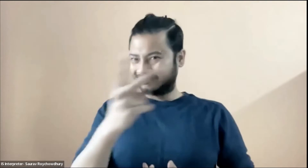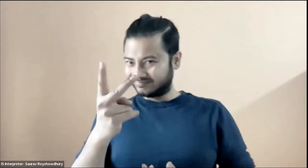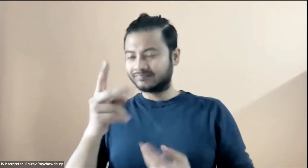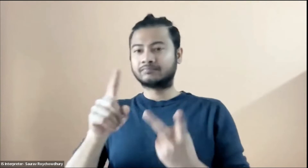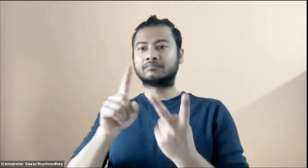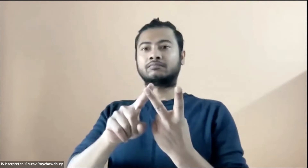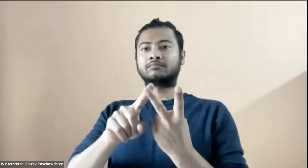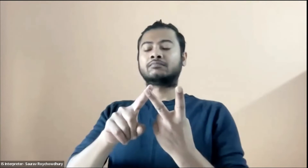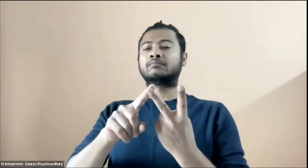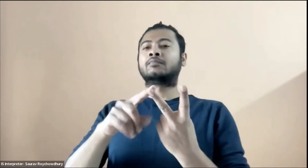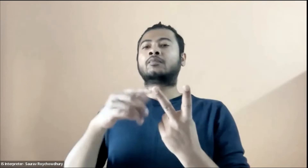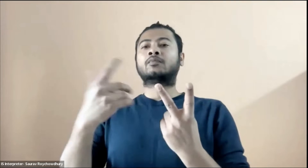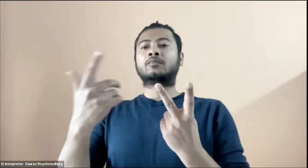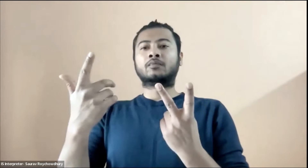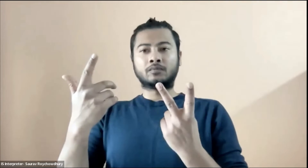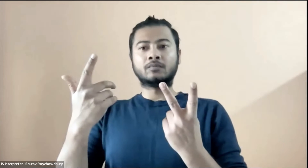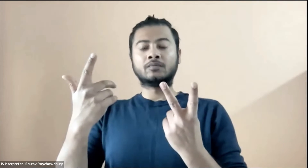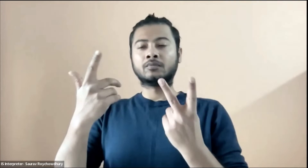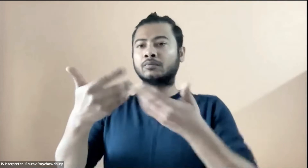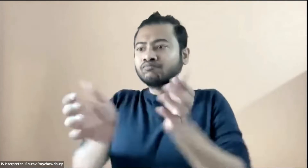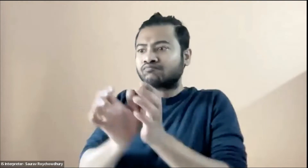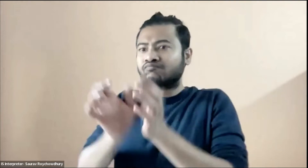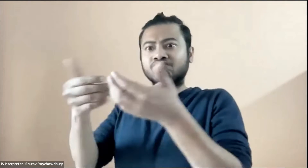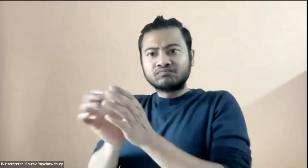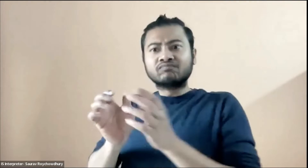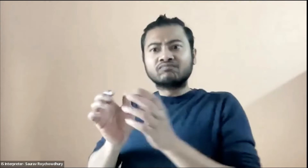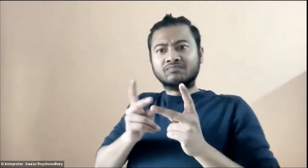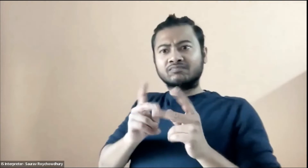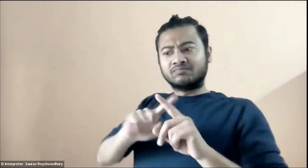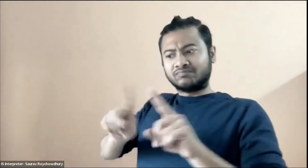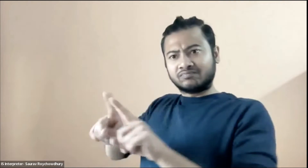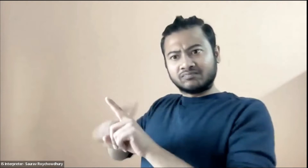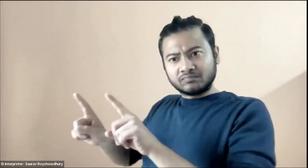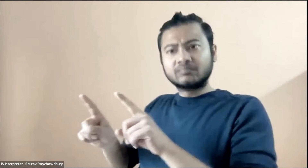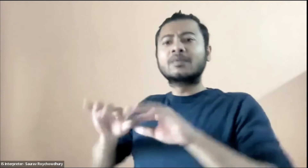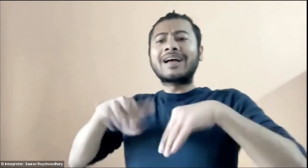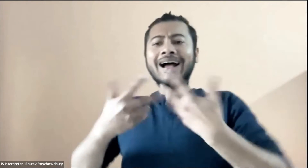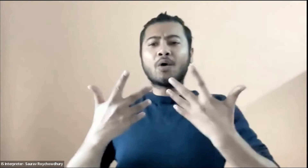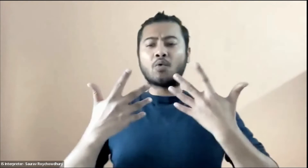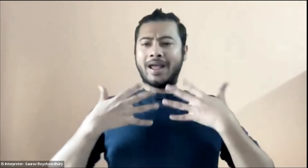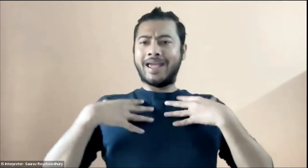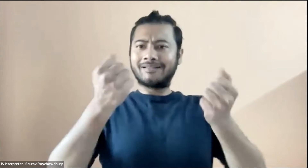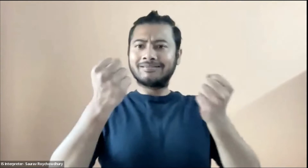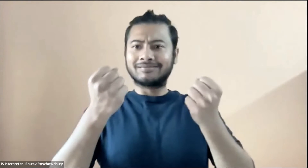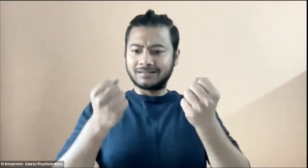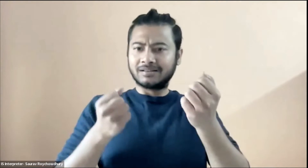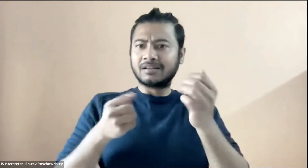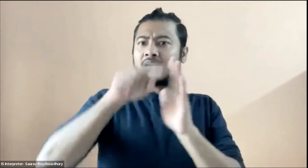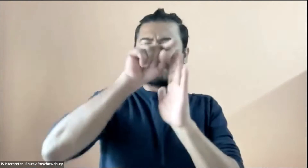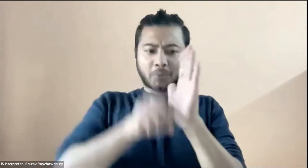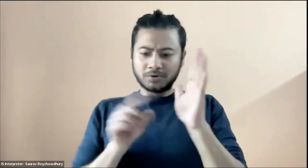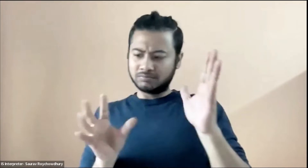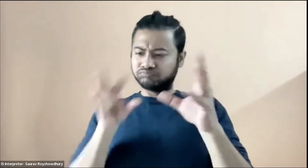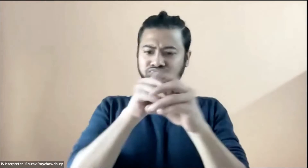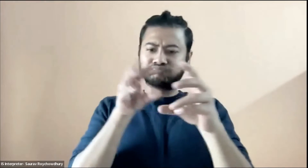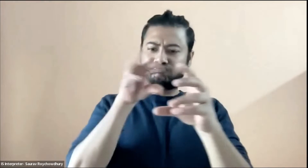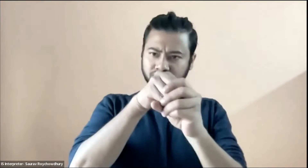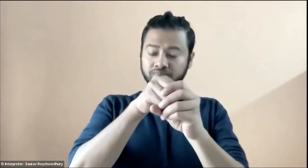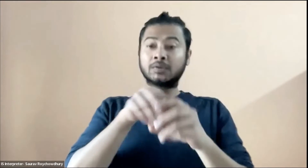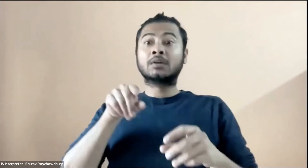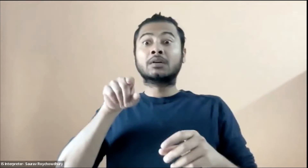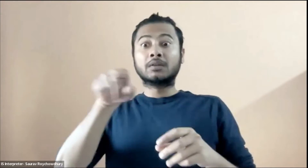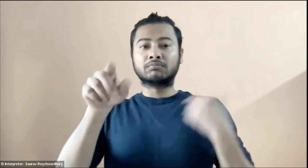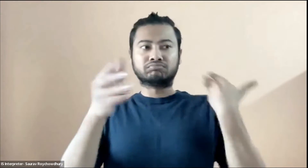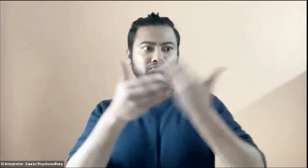health systems. She will be talking to you about some of the research she has been doing on social participation for health in